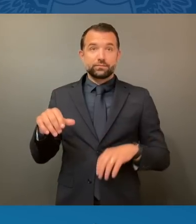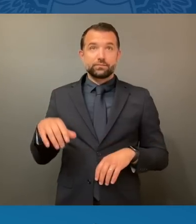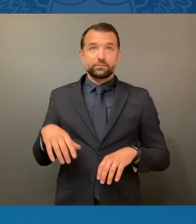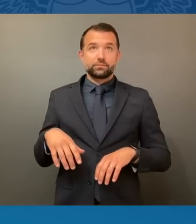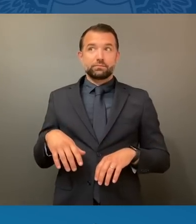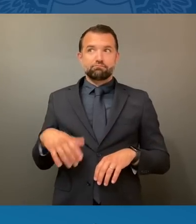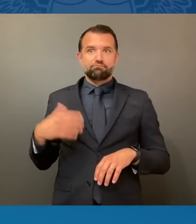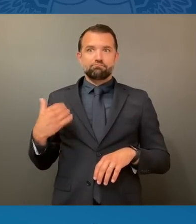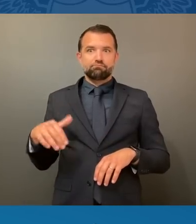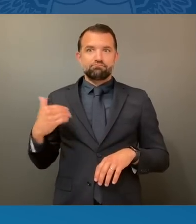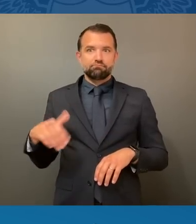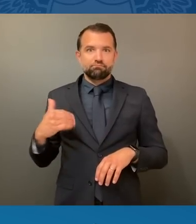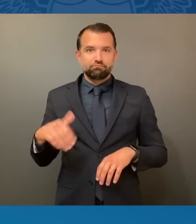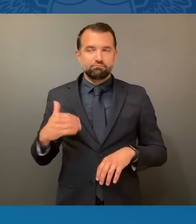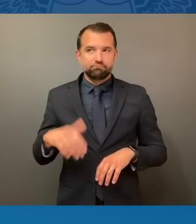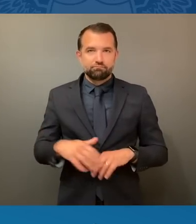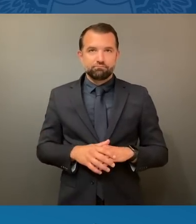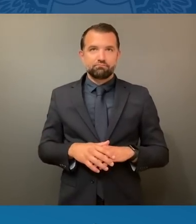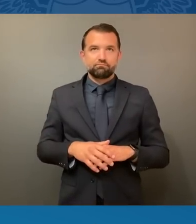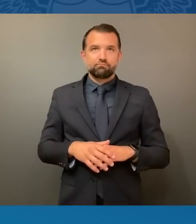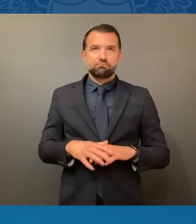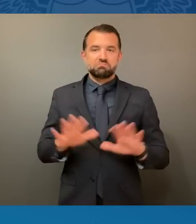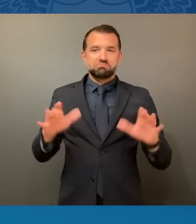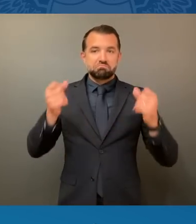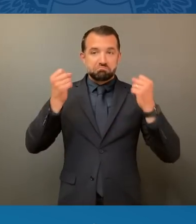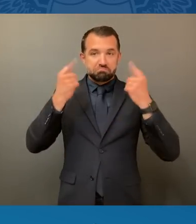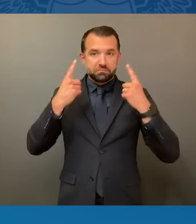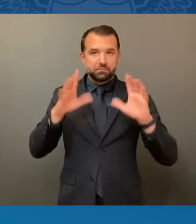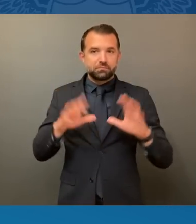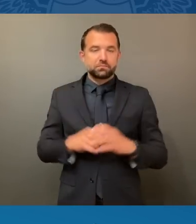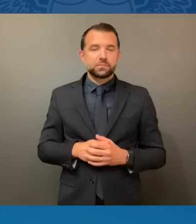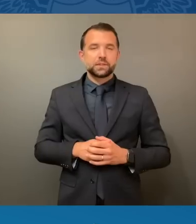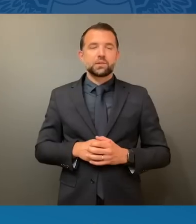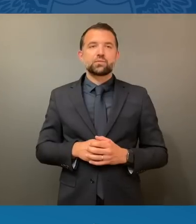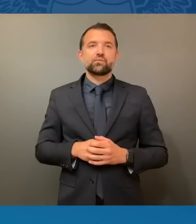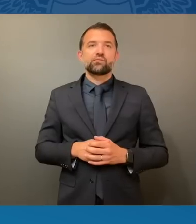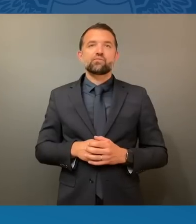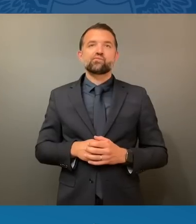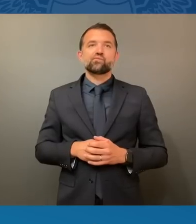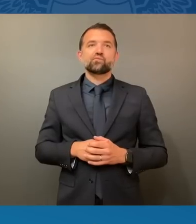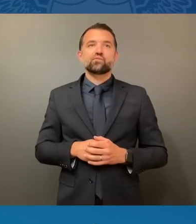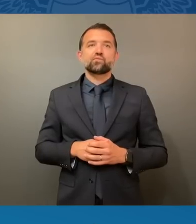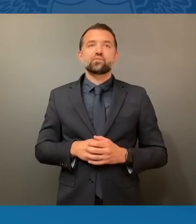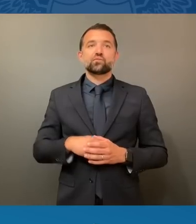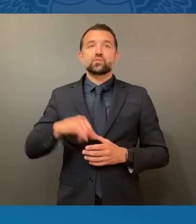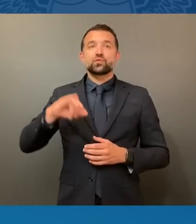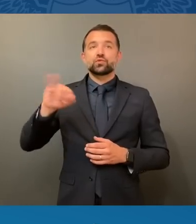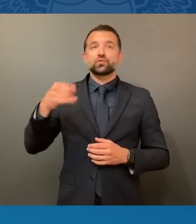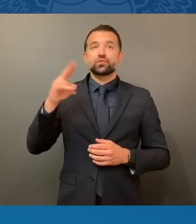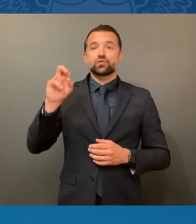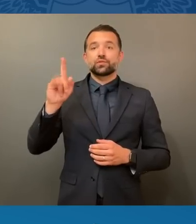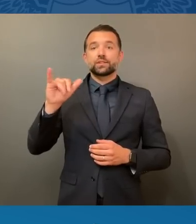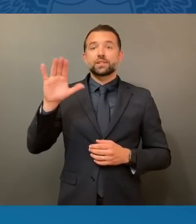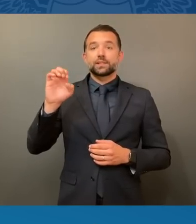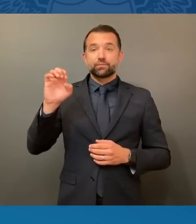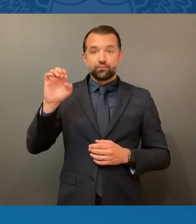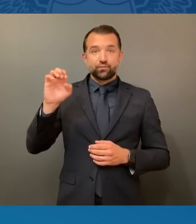Supreme Court has ever written, and her name is Justice Ketanji Brown Jackson. Joy.